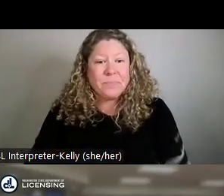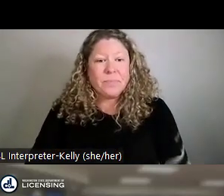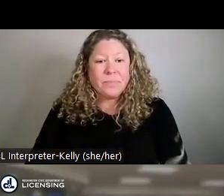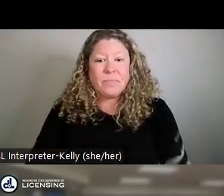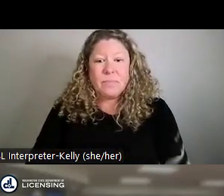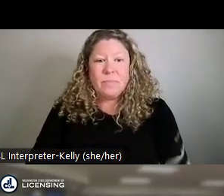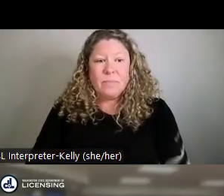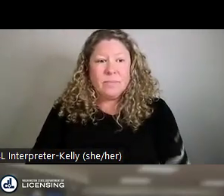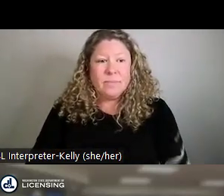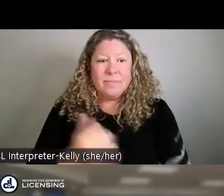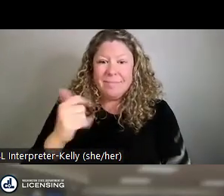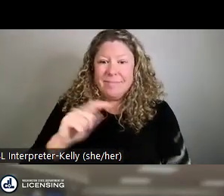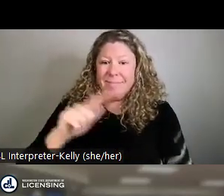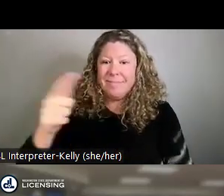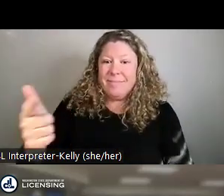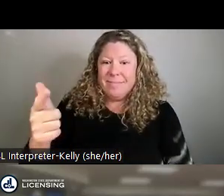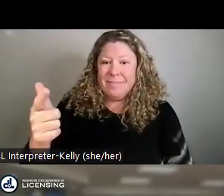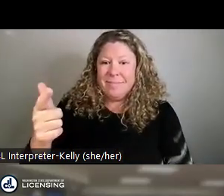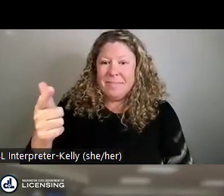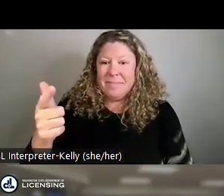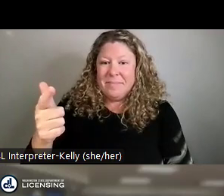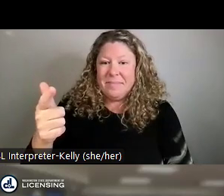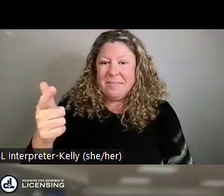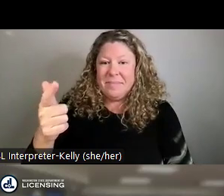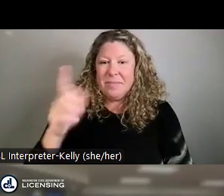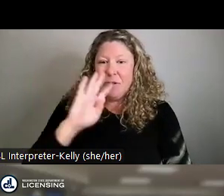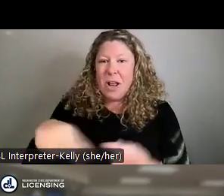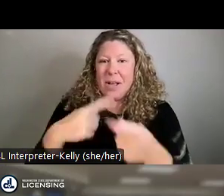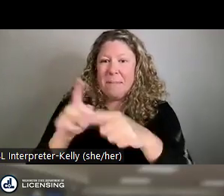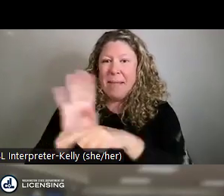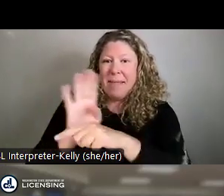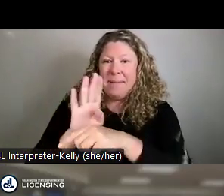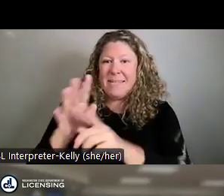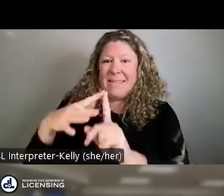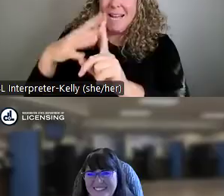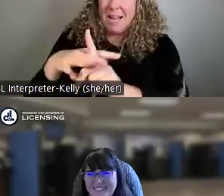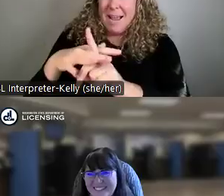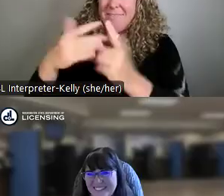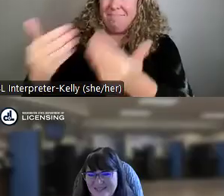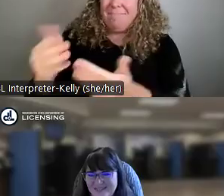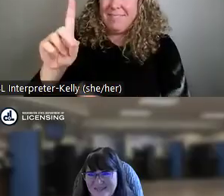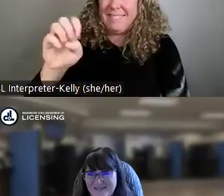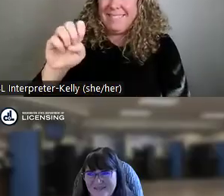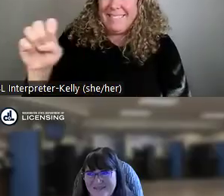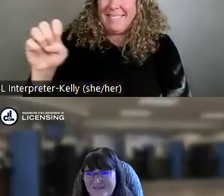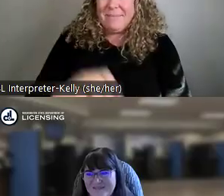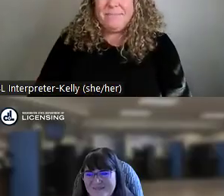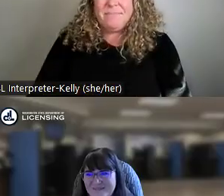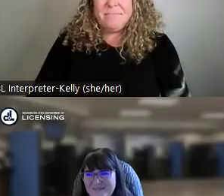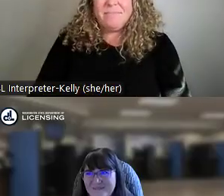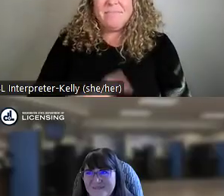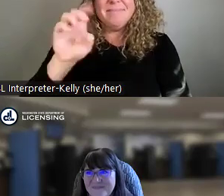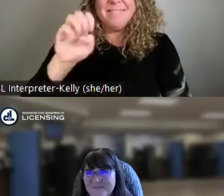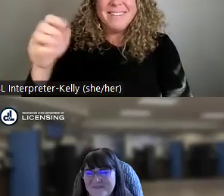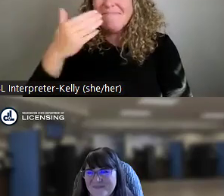And now I'll turn it over to Dee to talk a little bit about our business context. Go ahead, Dee. Thank you, Alicia. Good